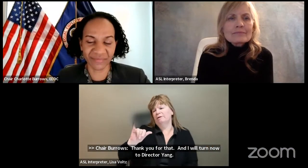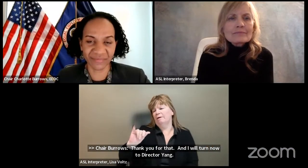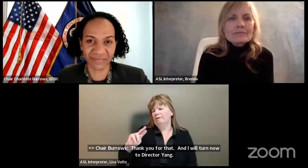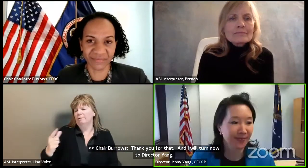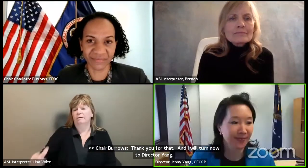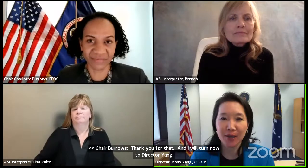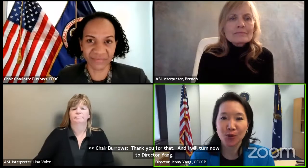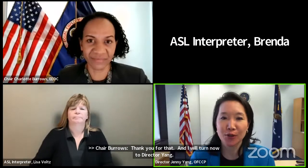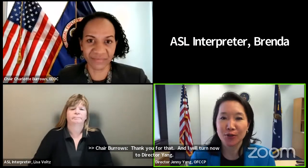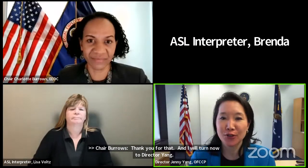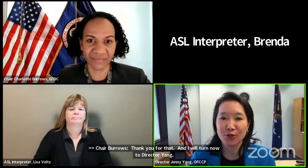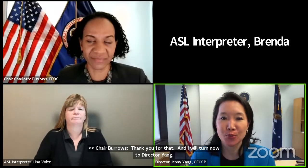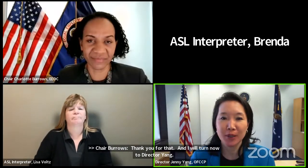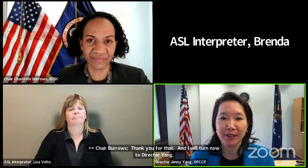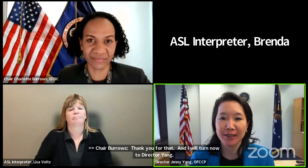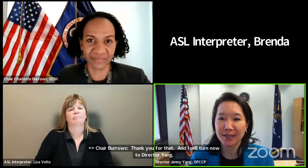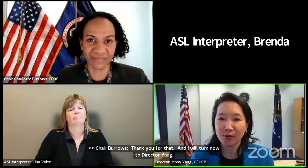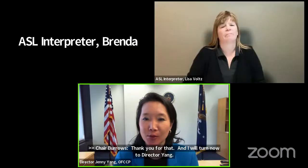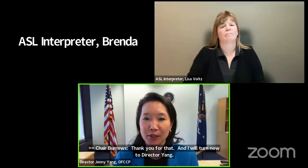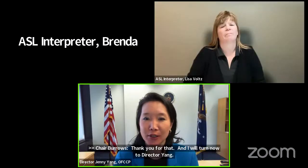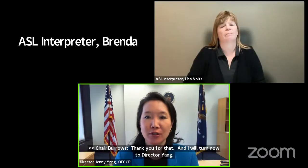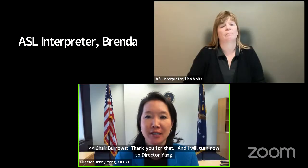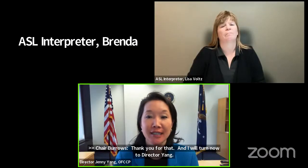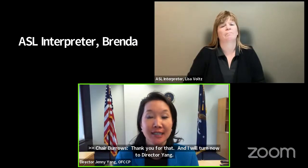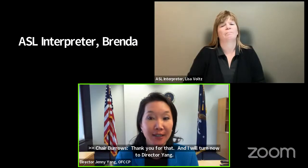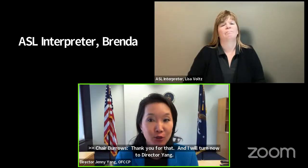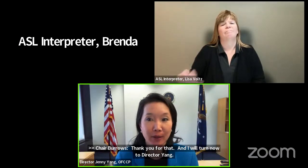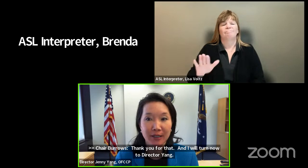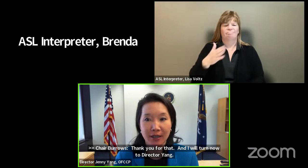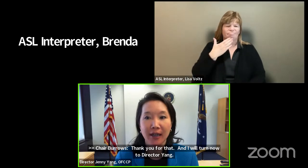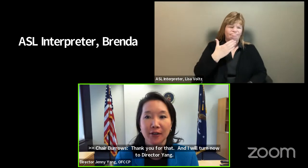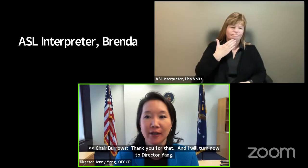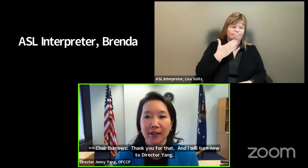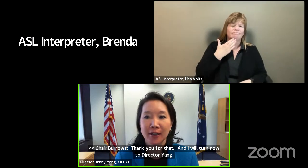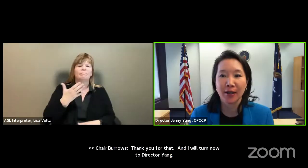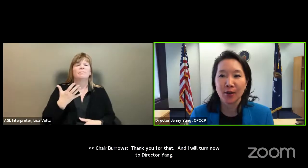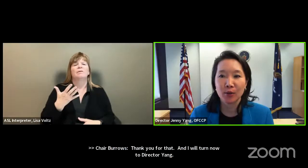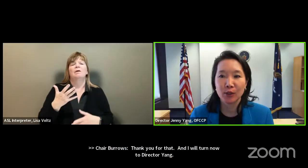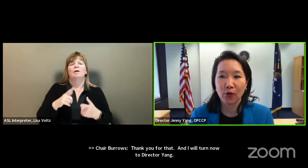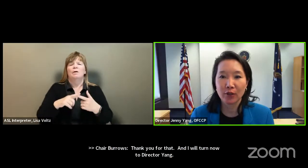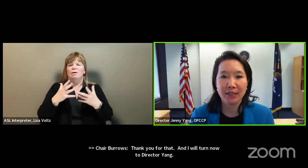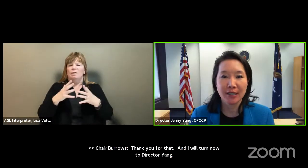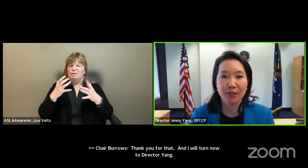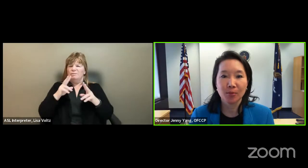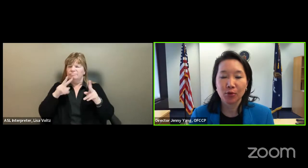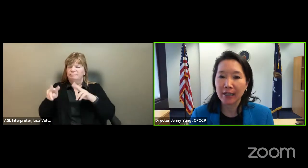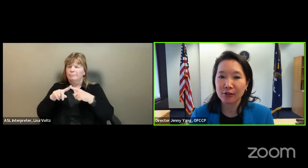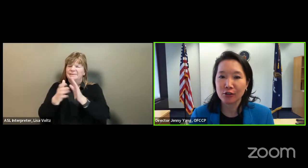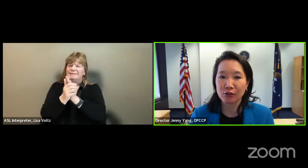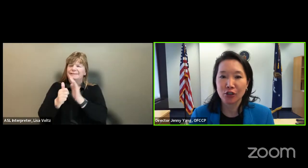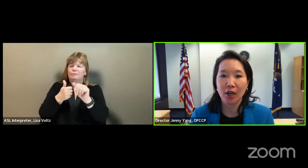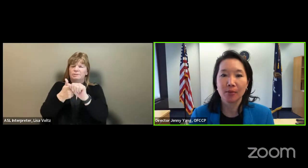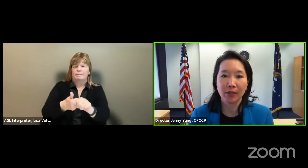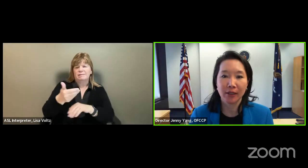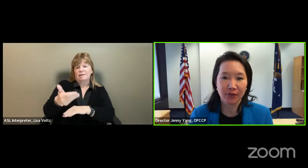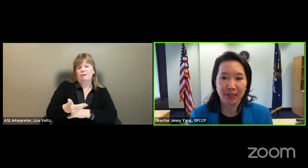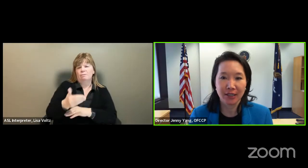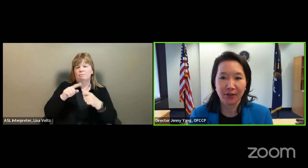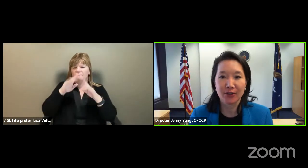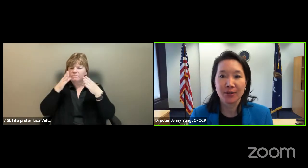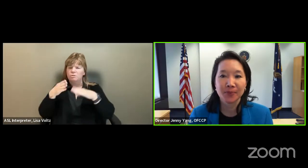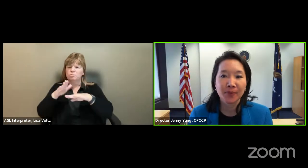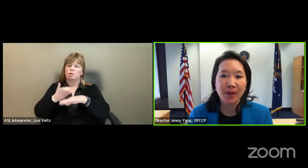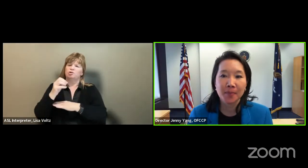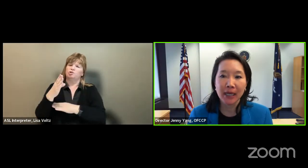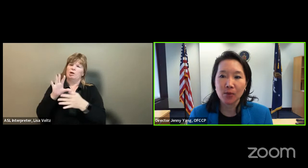employers search to find markers, there's been considerable interest in skills-based hiring, which focuses on practical job relevant